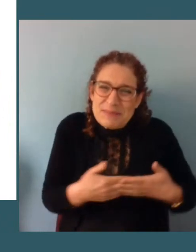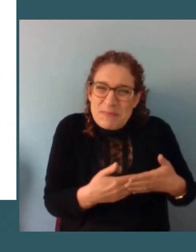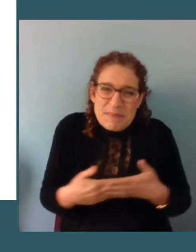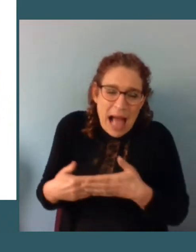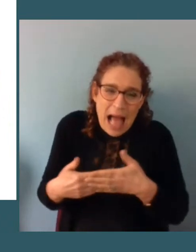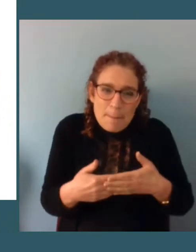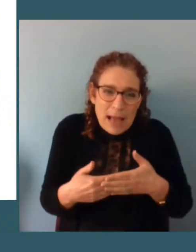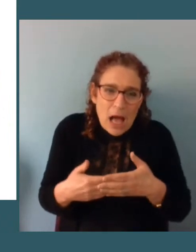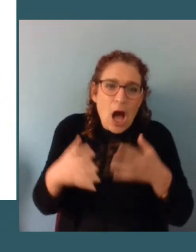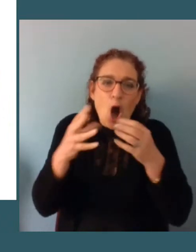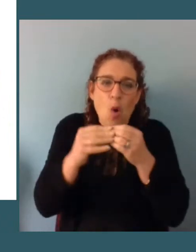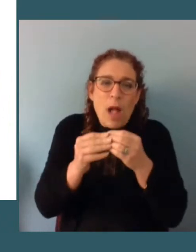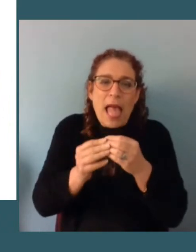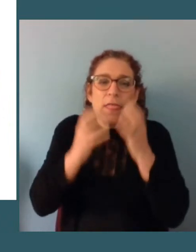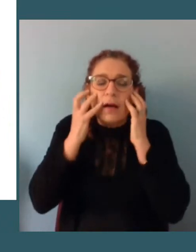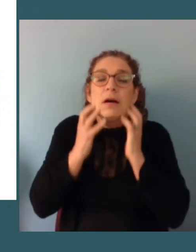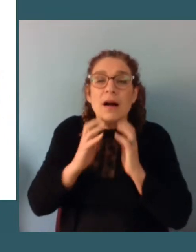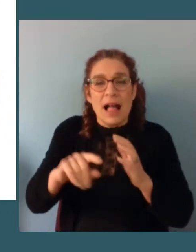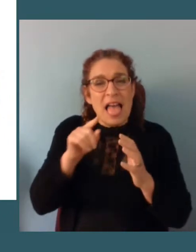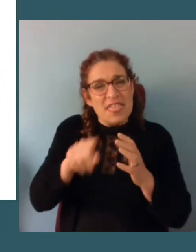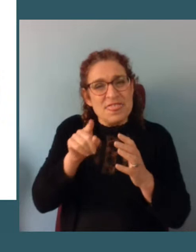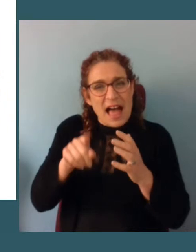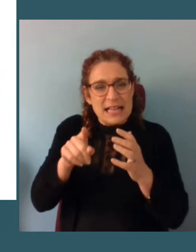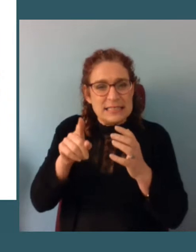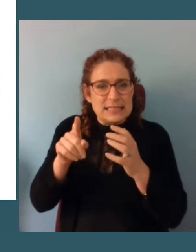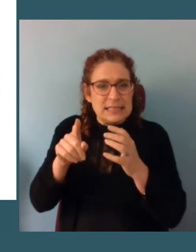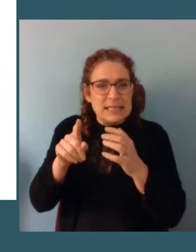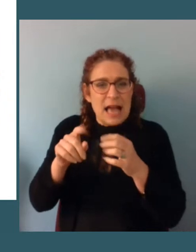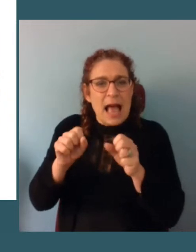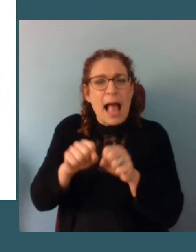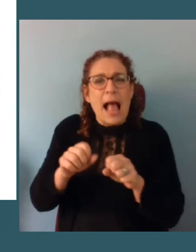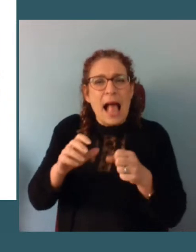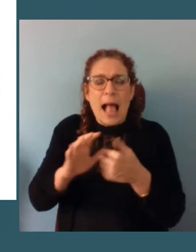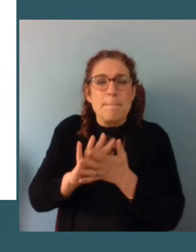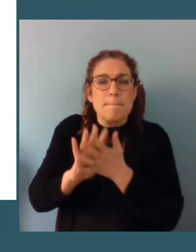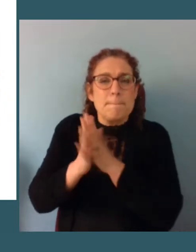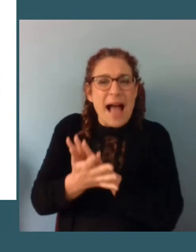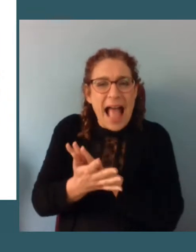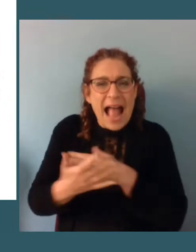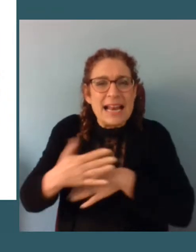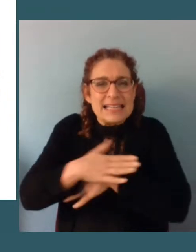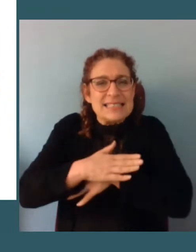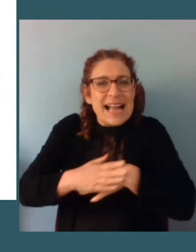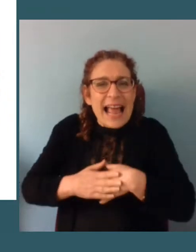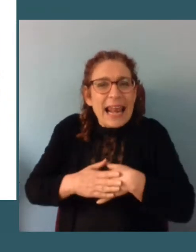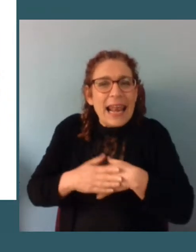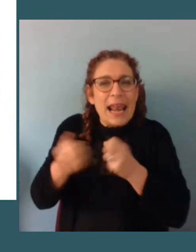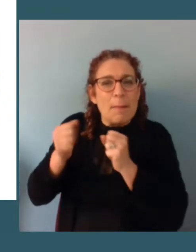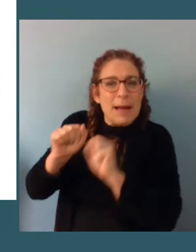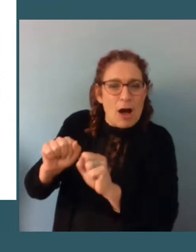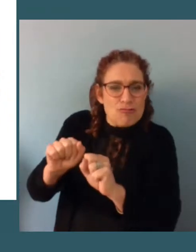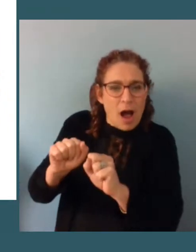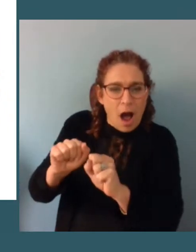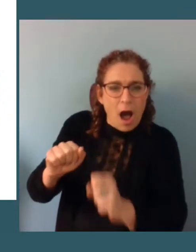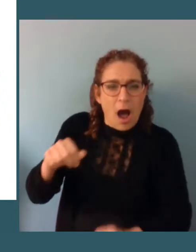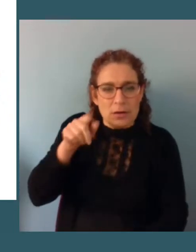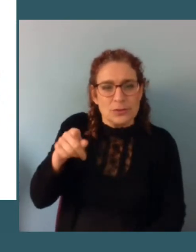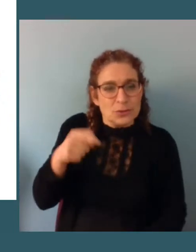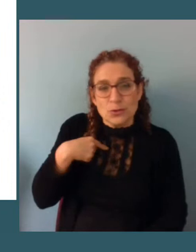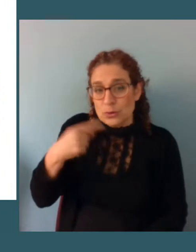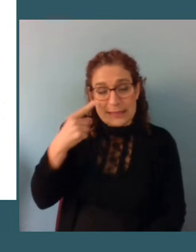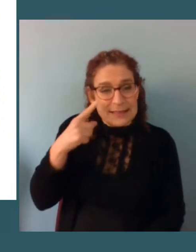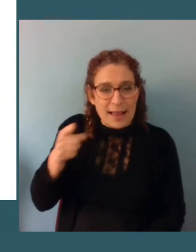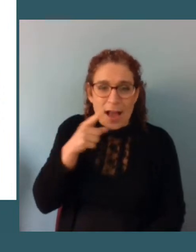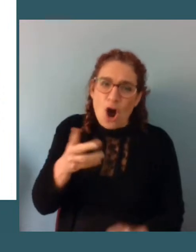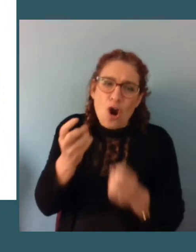skin barrier, and it's heartbreaking to see. And we hear, this so often with parents that come